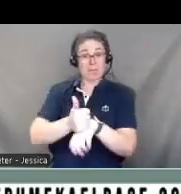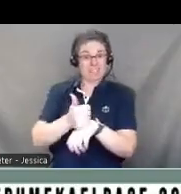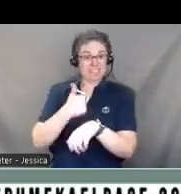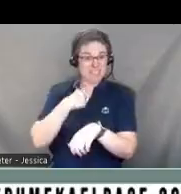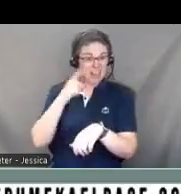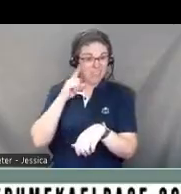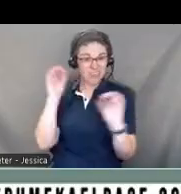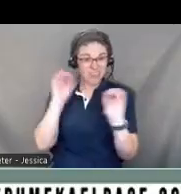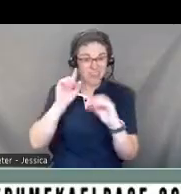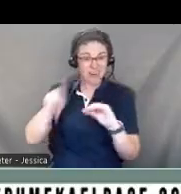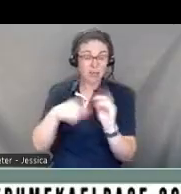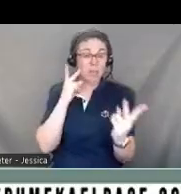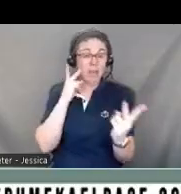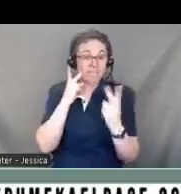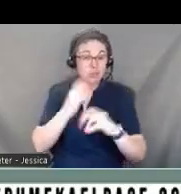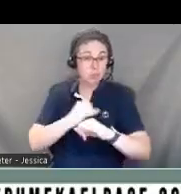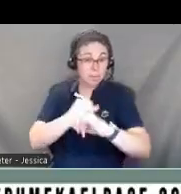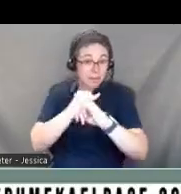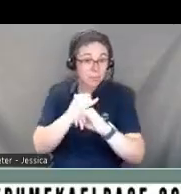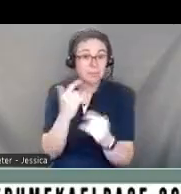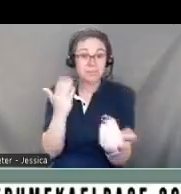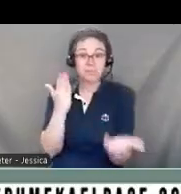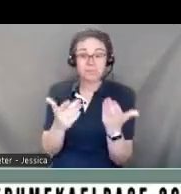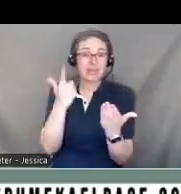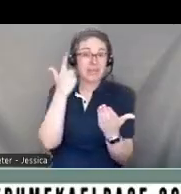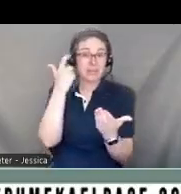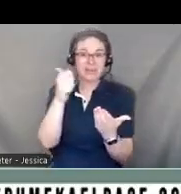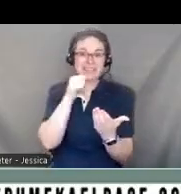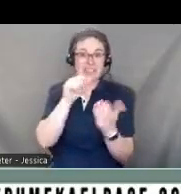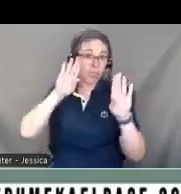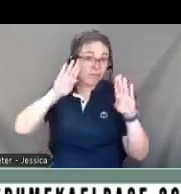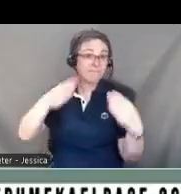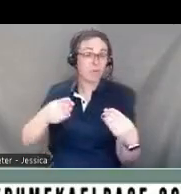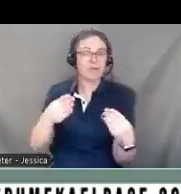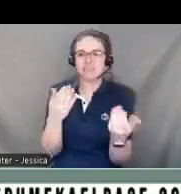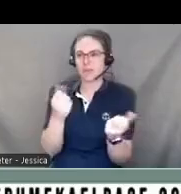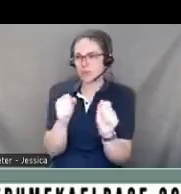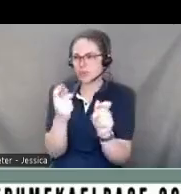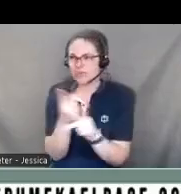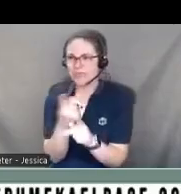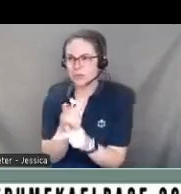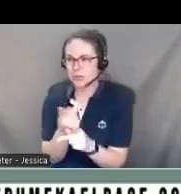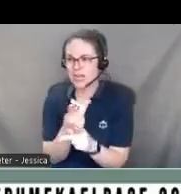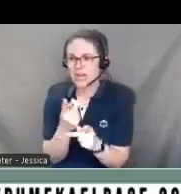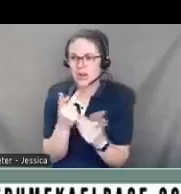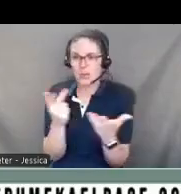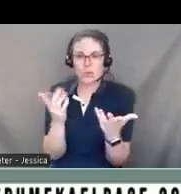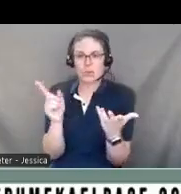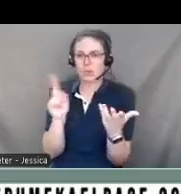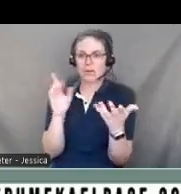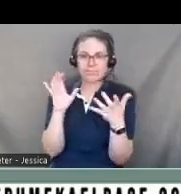about visual impairment, but maybe that's just because that's not the focus, right? But I'm just trying to see where the connection can be